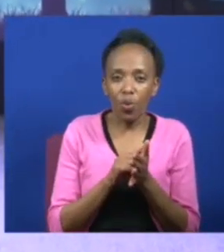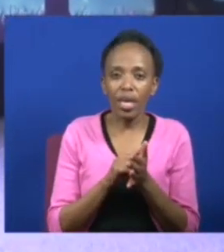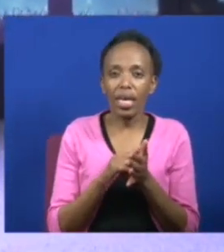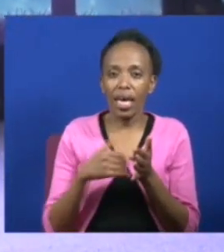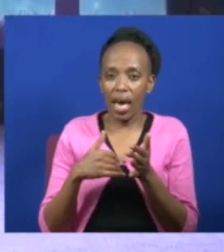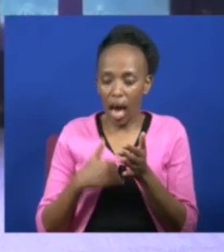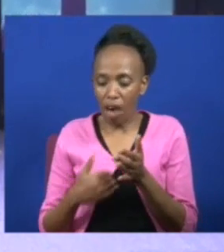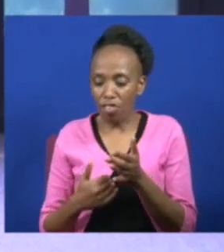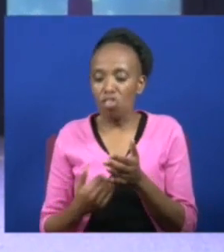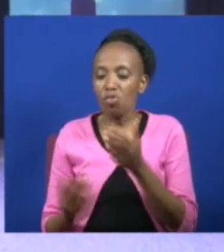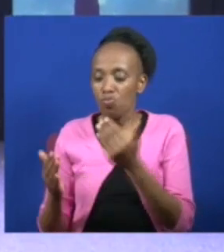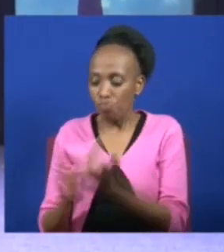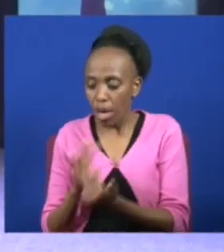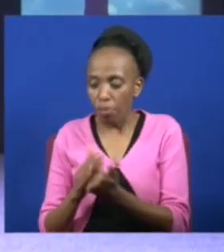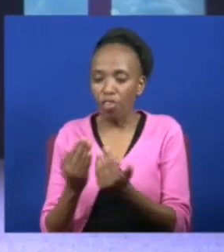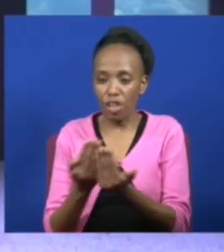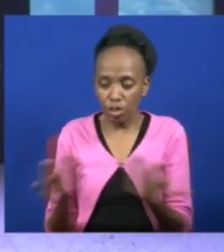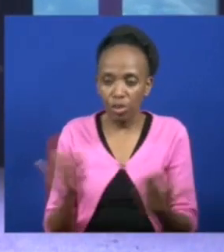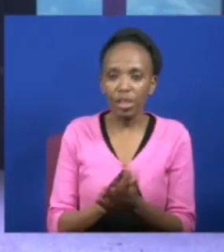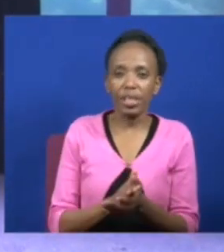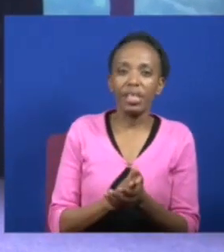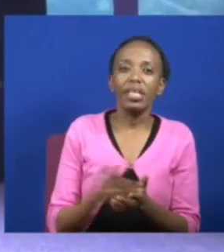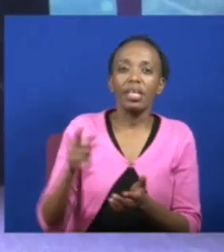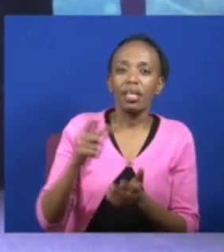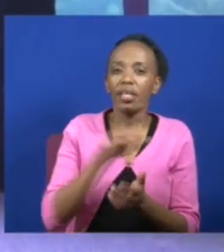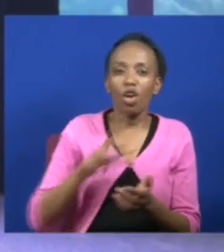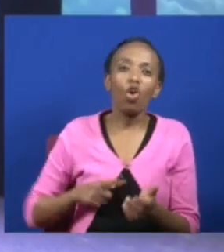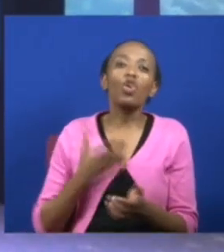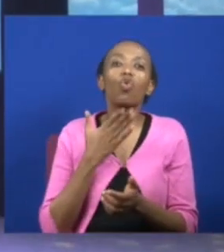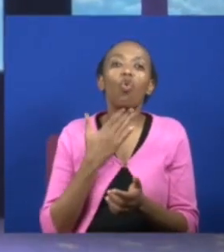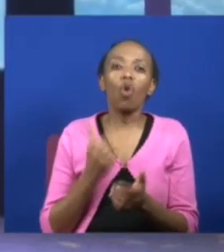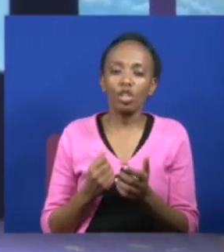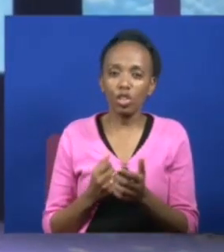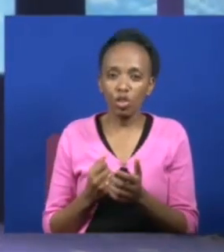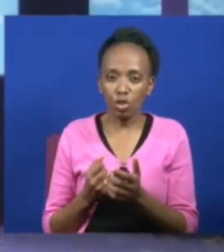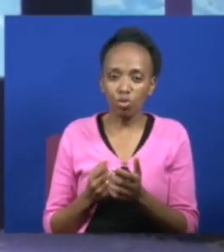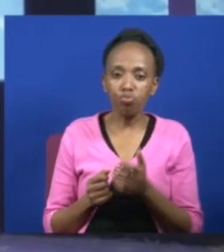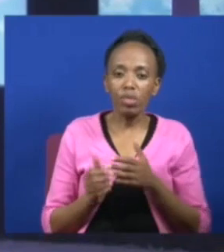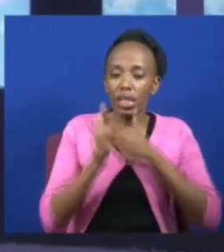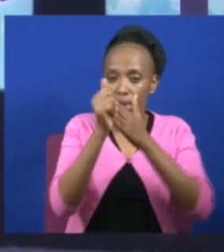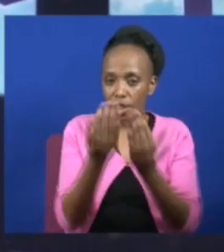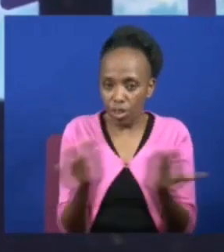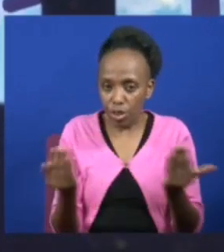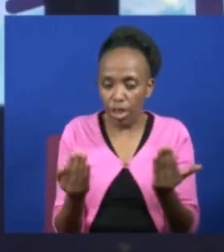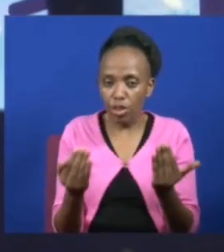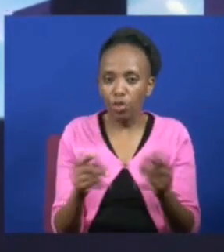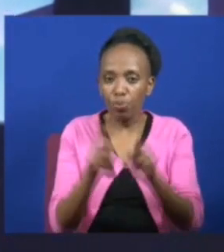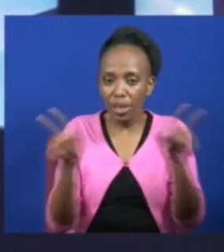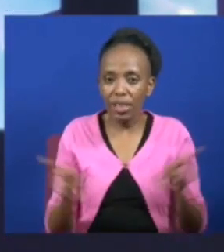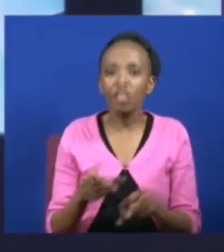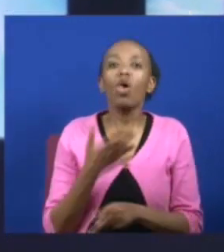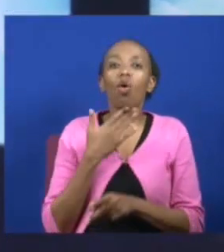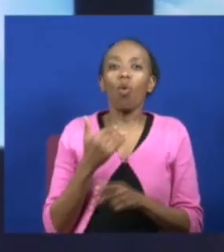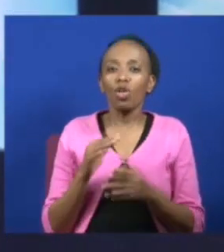on a launch pad, as it were. He wants to shoot them to places. He wants to take them